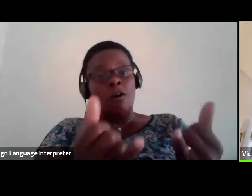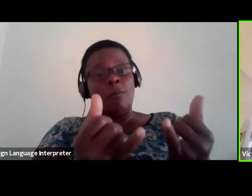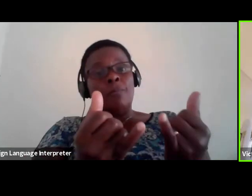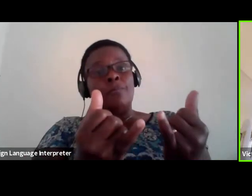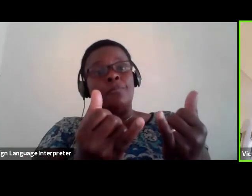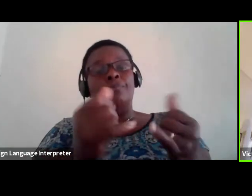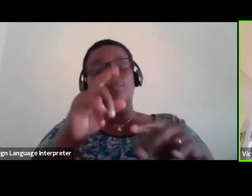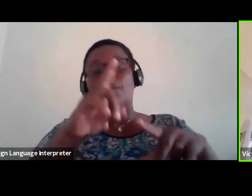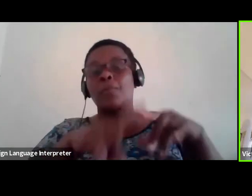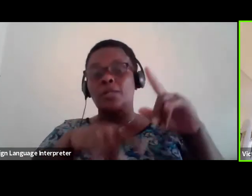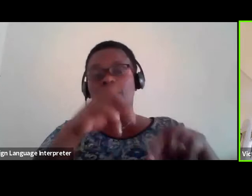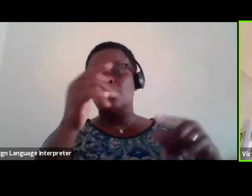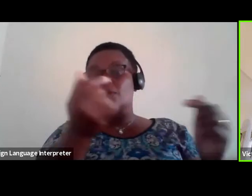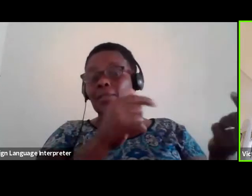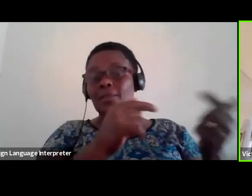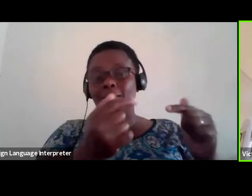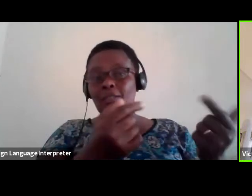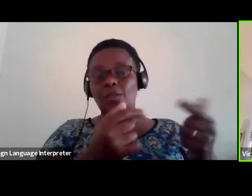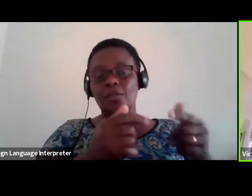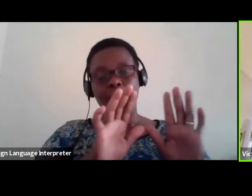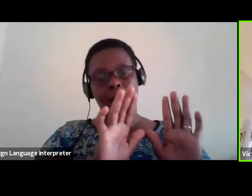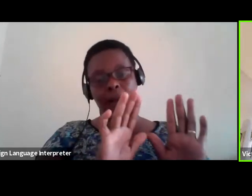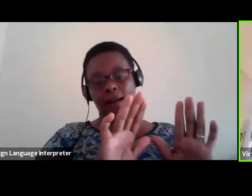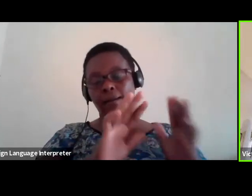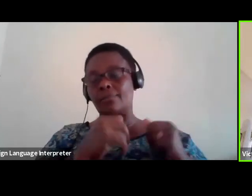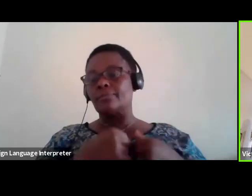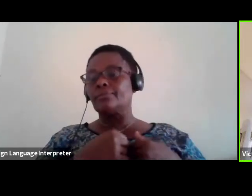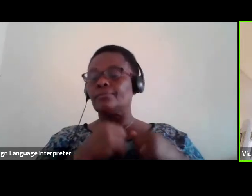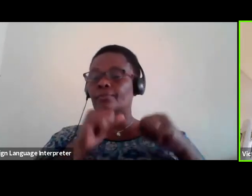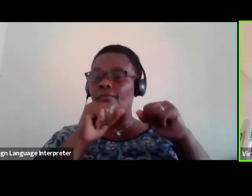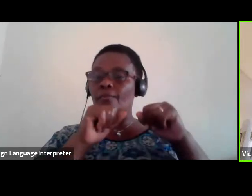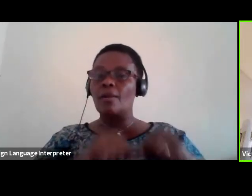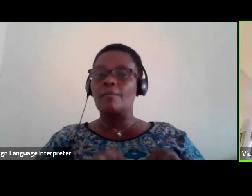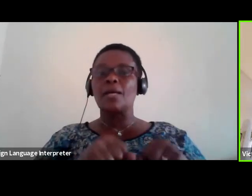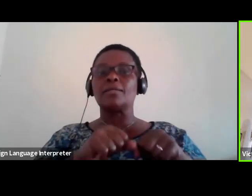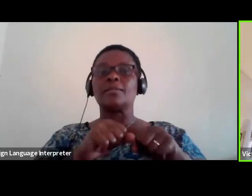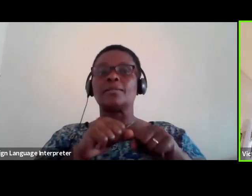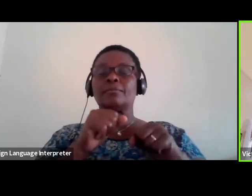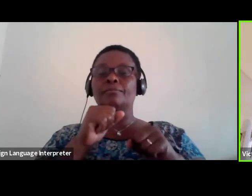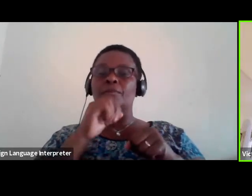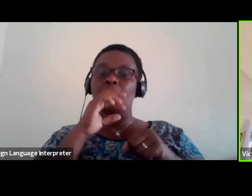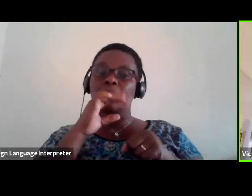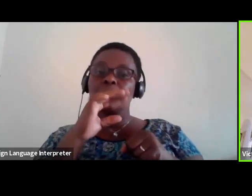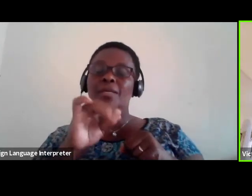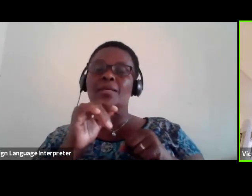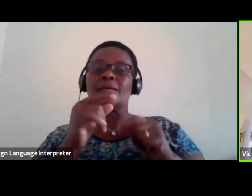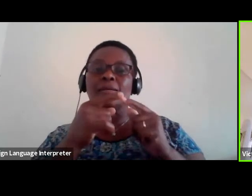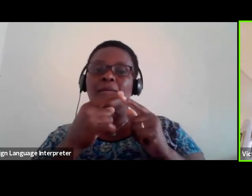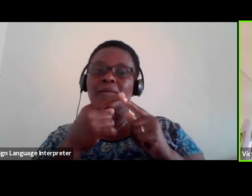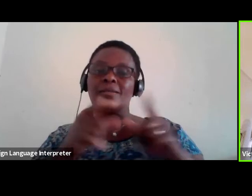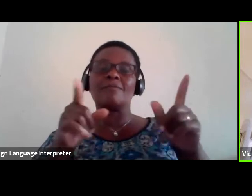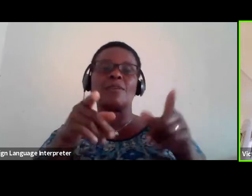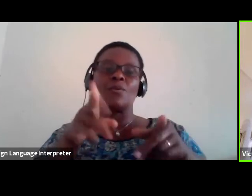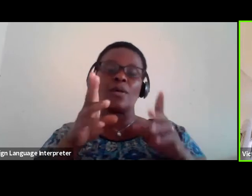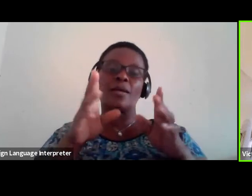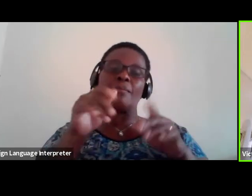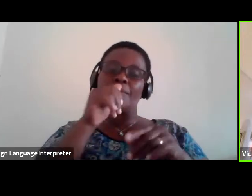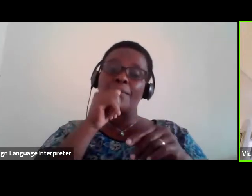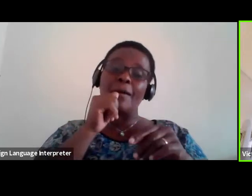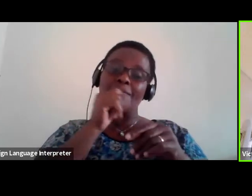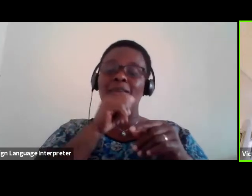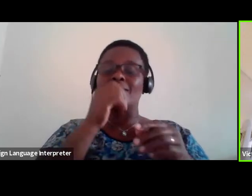political discussions, whether it is online or offline. They have to exercise a lot of restraint in how they express themselves. As a